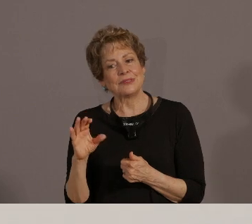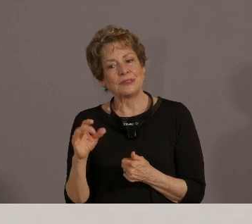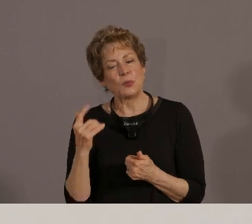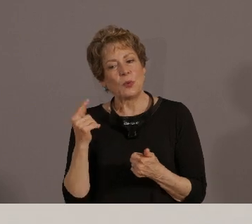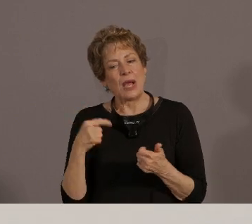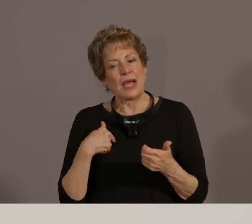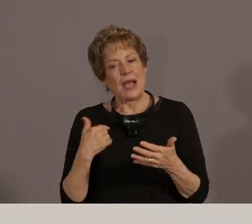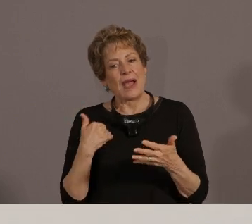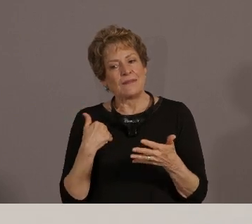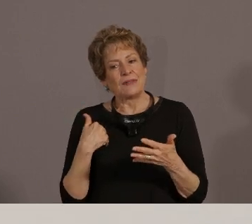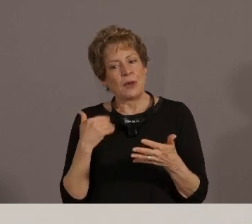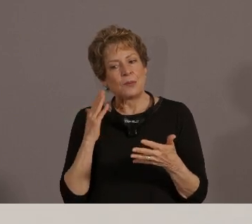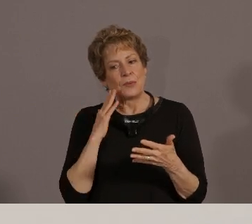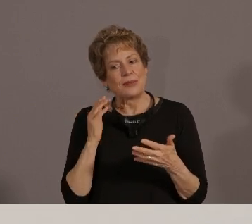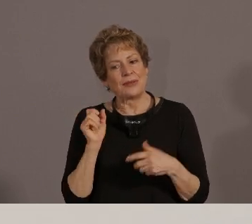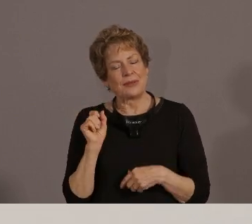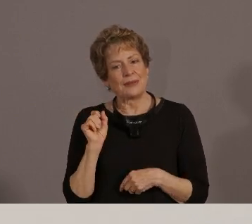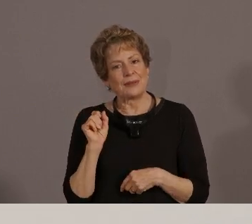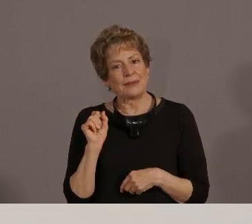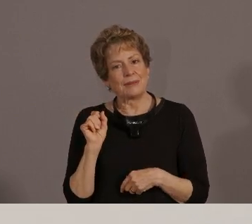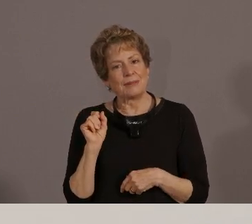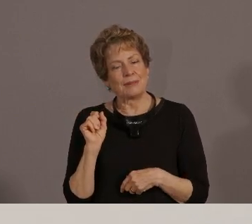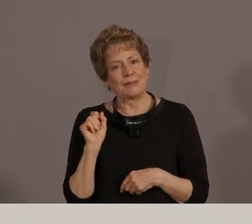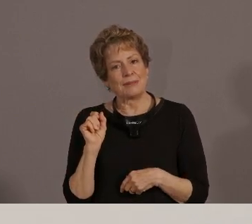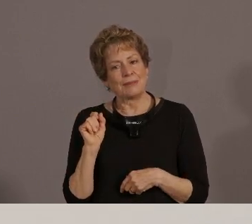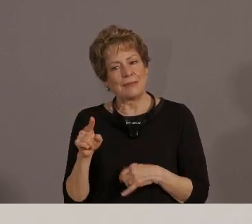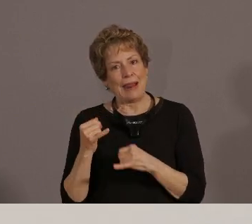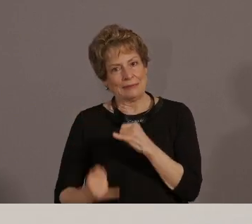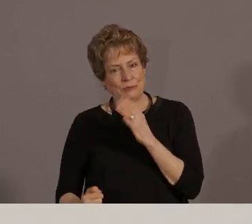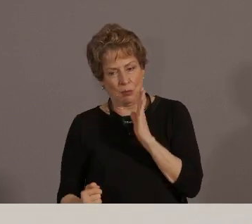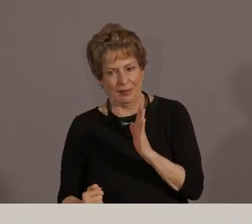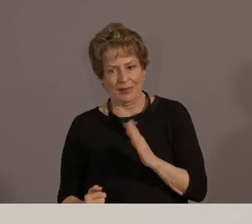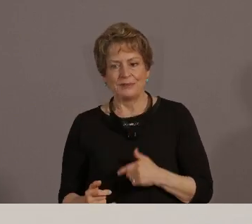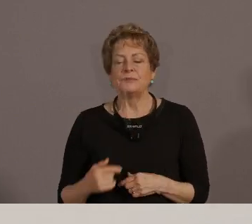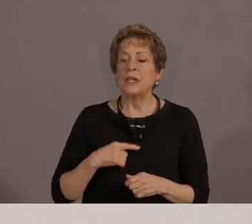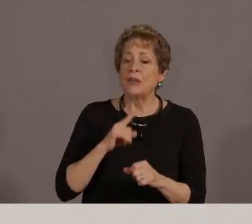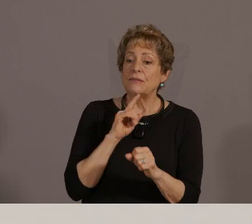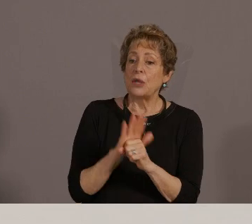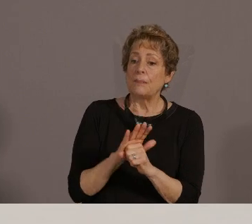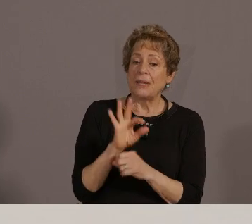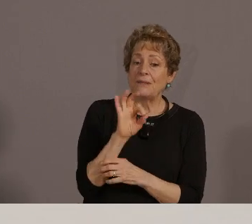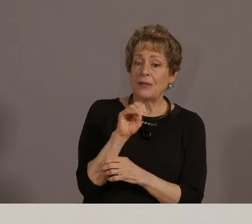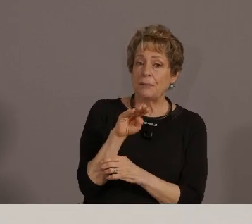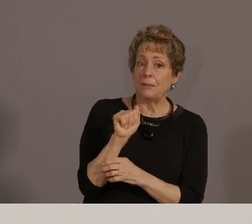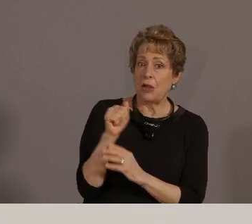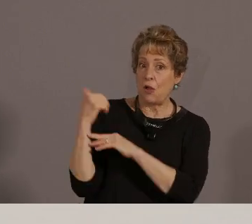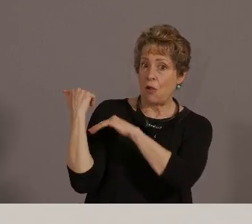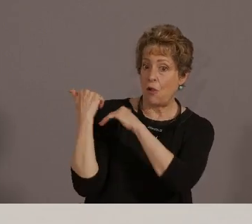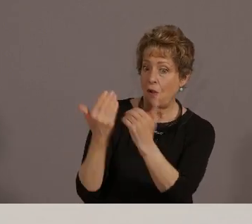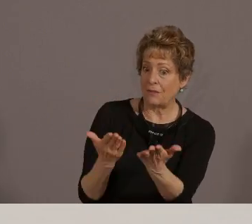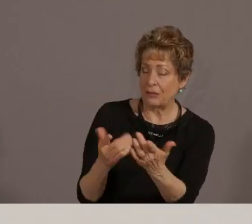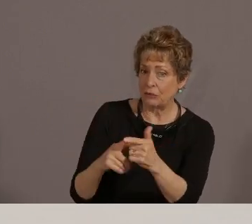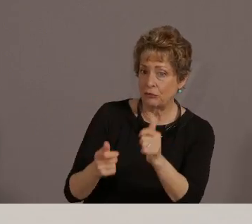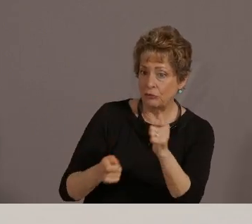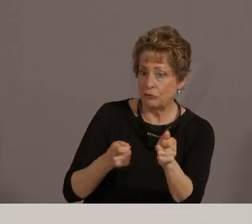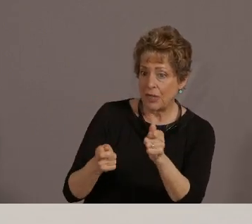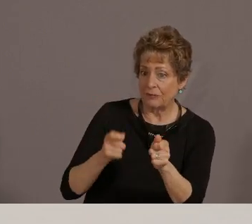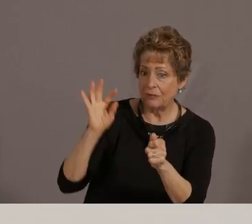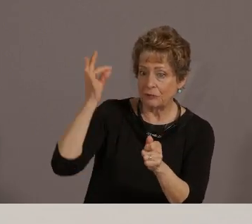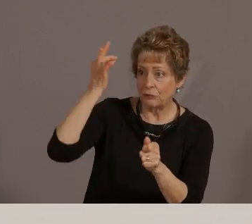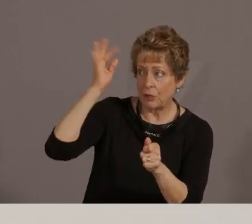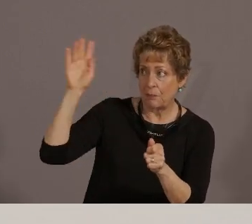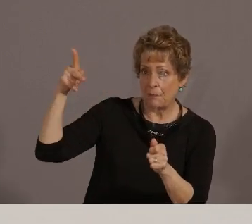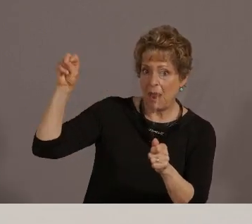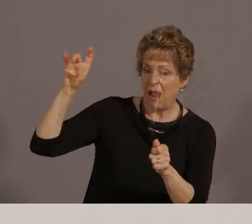Okay. I have confirmed that FEMA has offered to run federal pods in Pima County for several